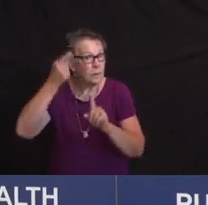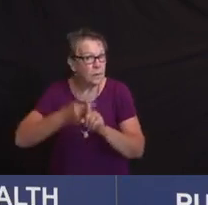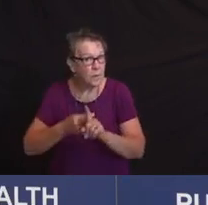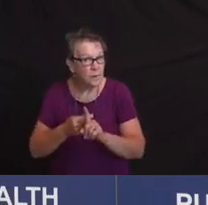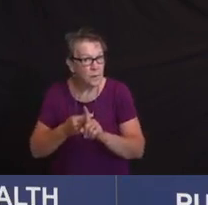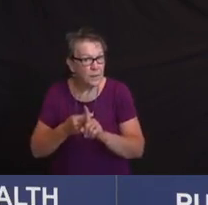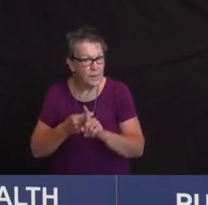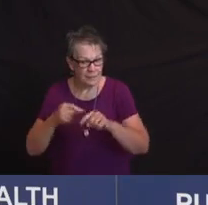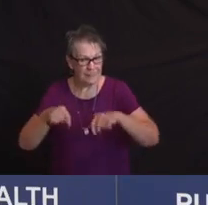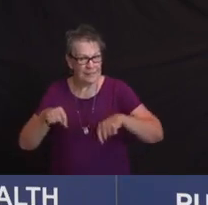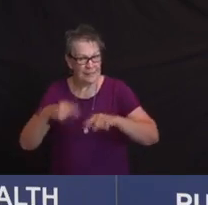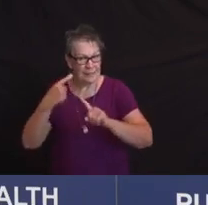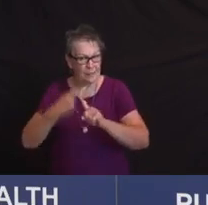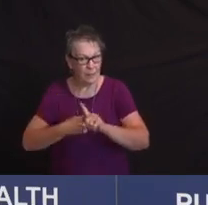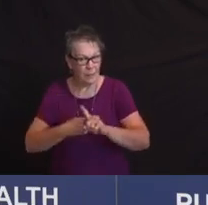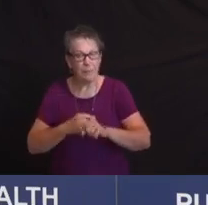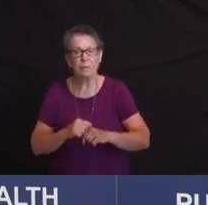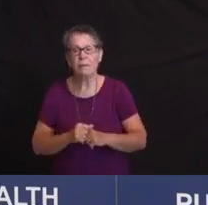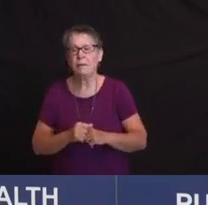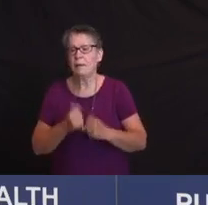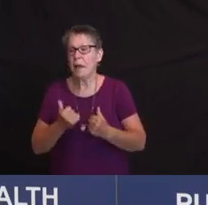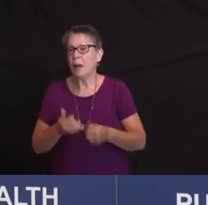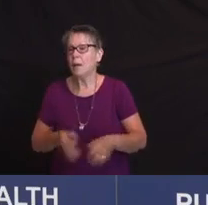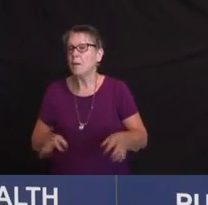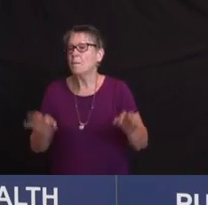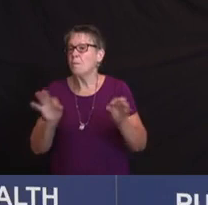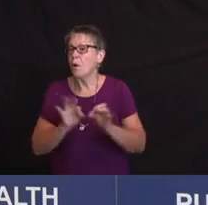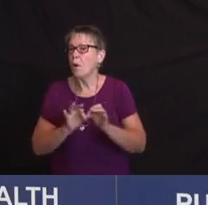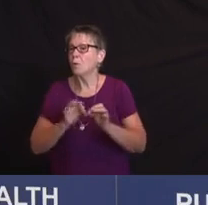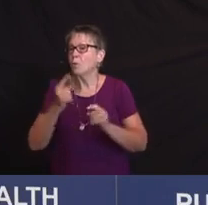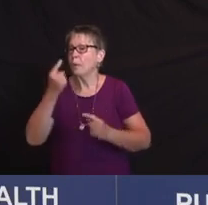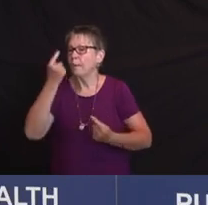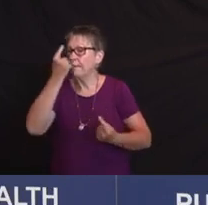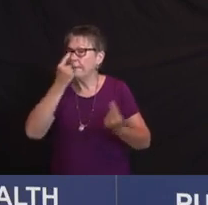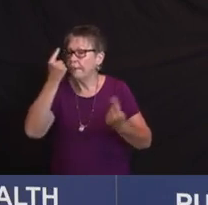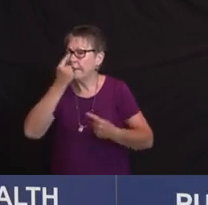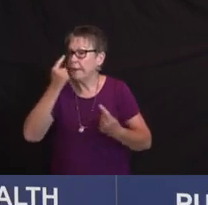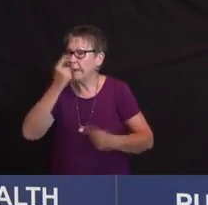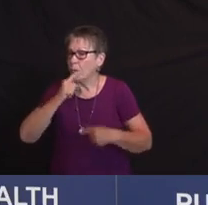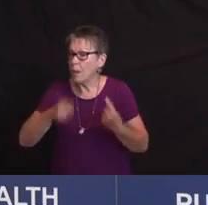to date on their immunizations. And we didn't see during 2020 or